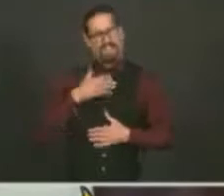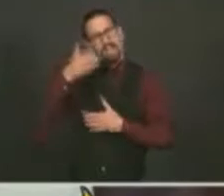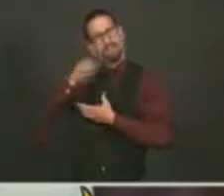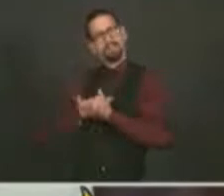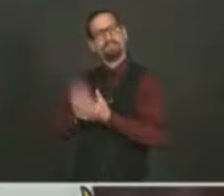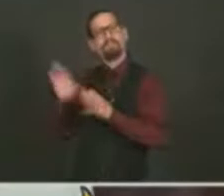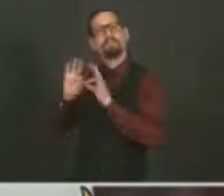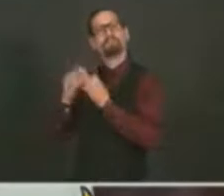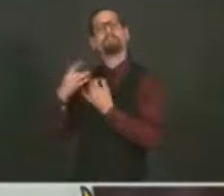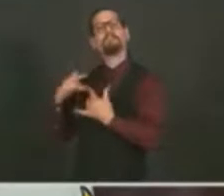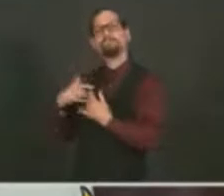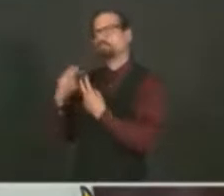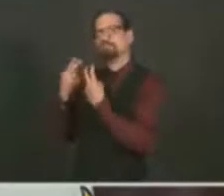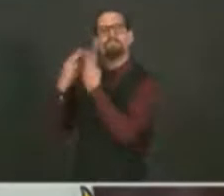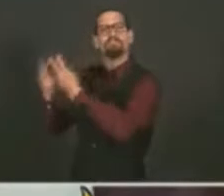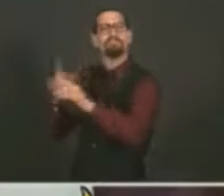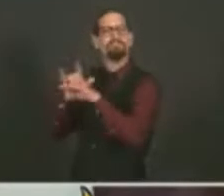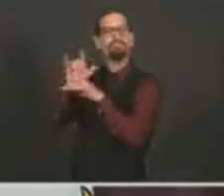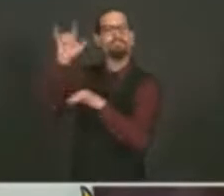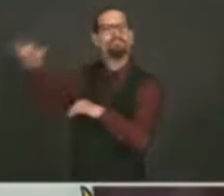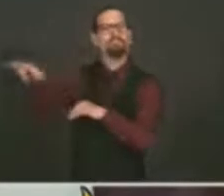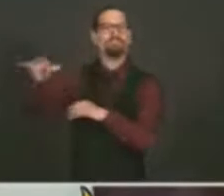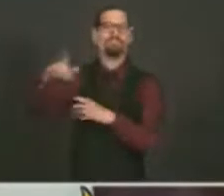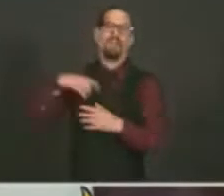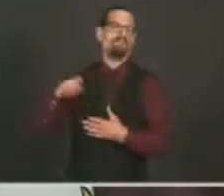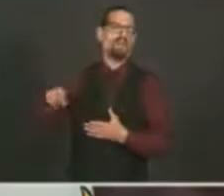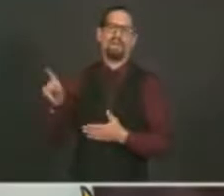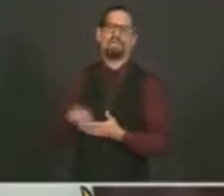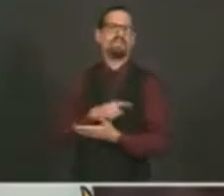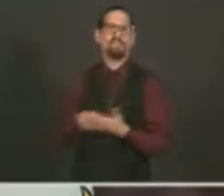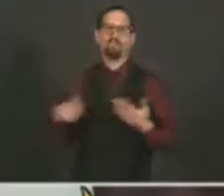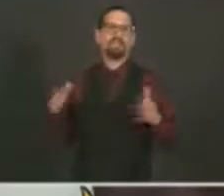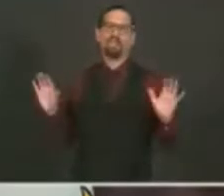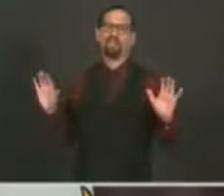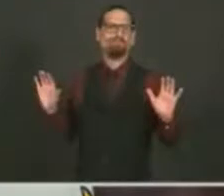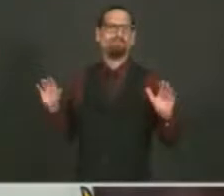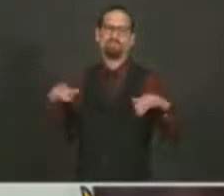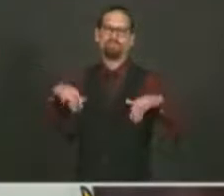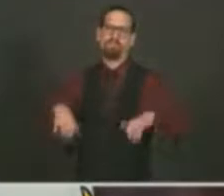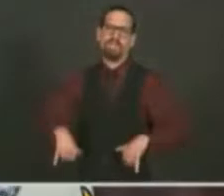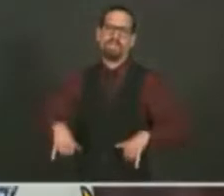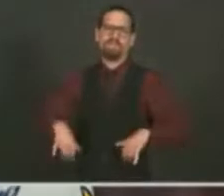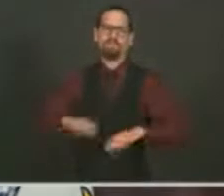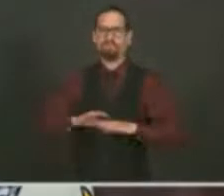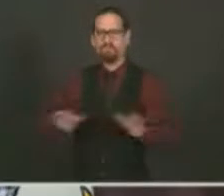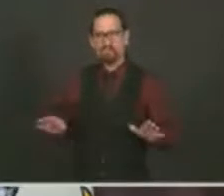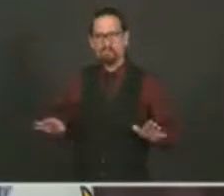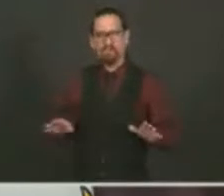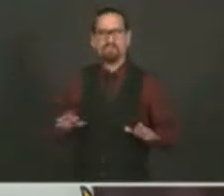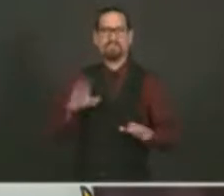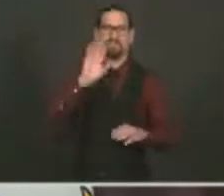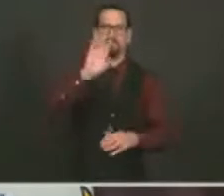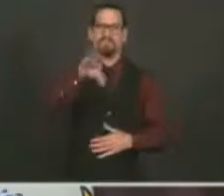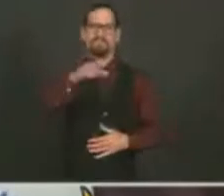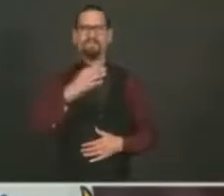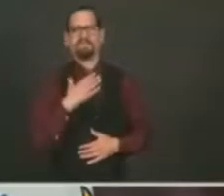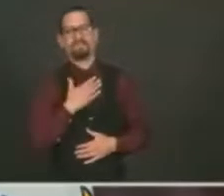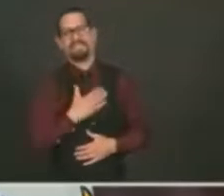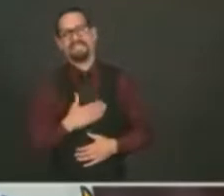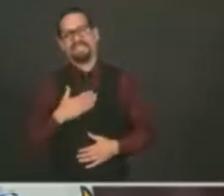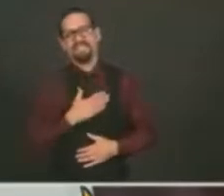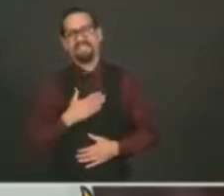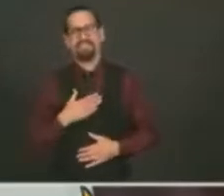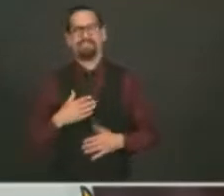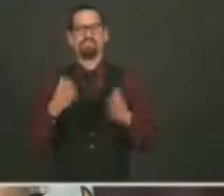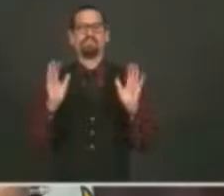ones. So if you're hearing me now, please make a new commitment to wearing your mask and keeping your